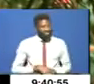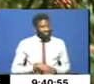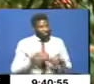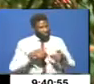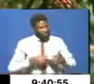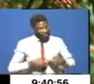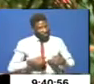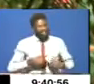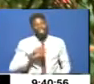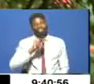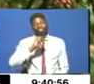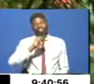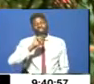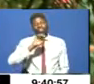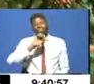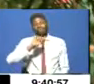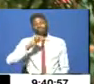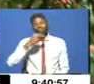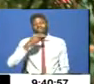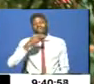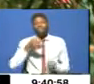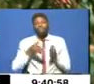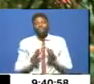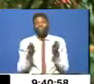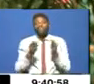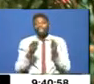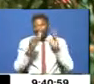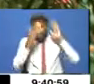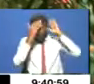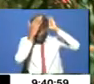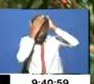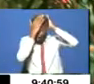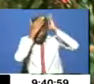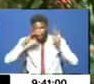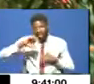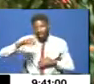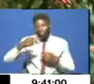The young Noah was born in Kakamega County, a place called